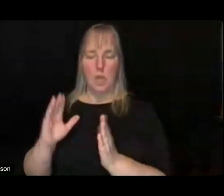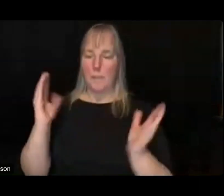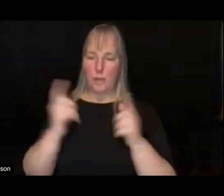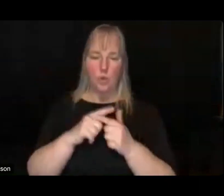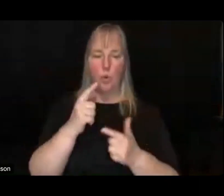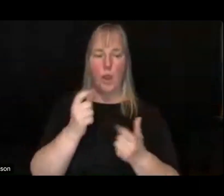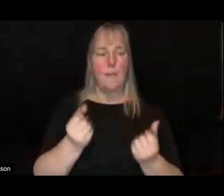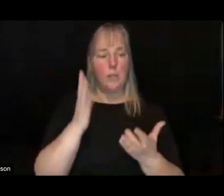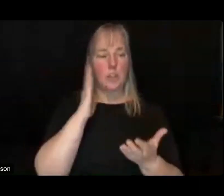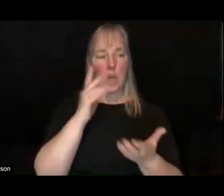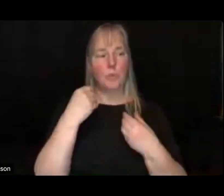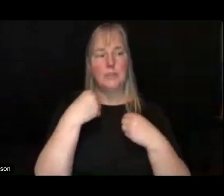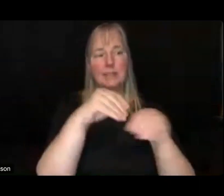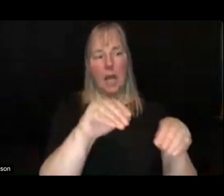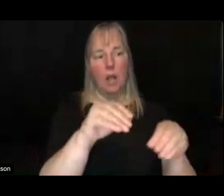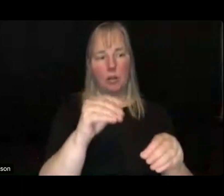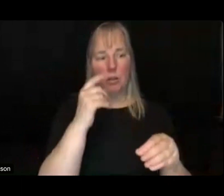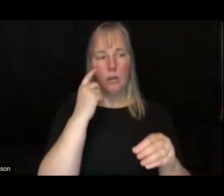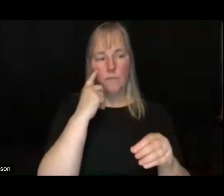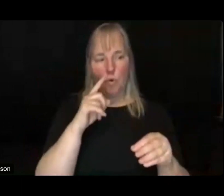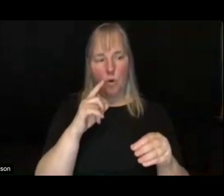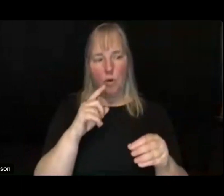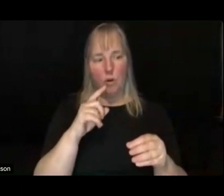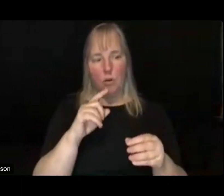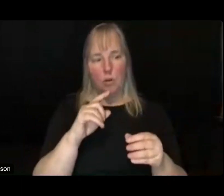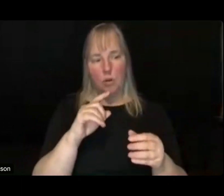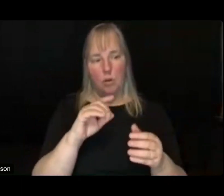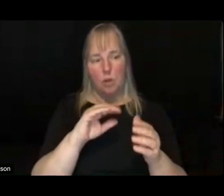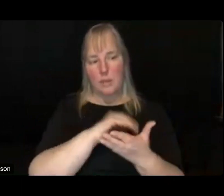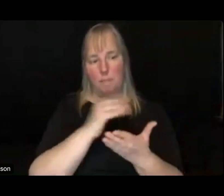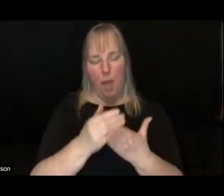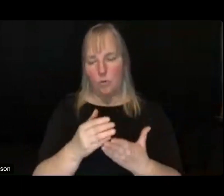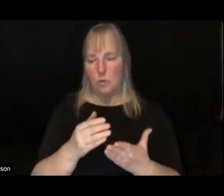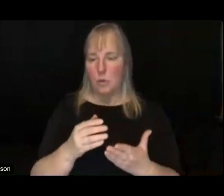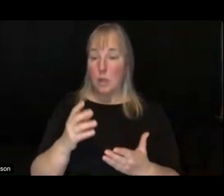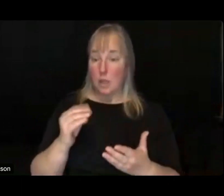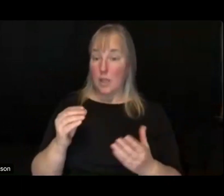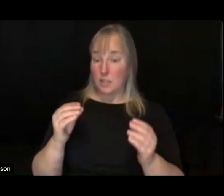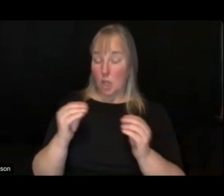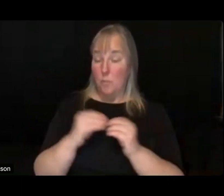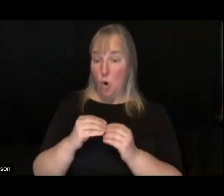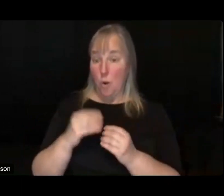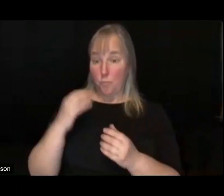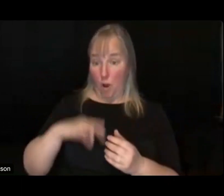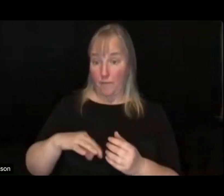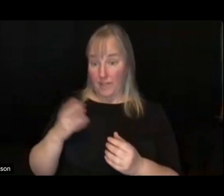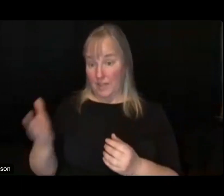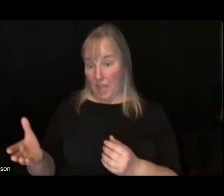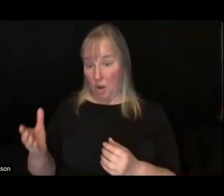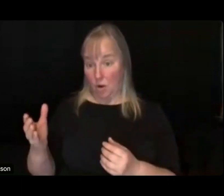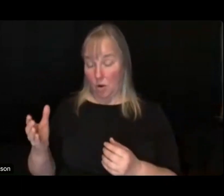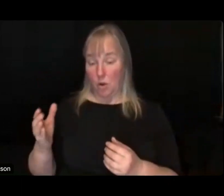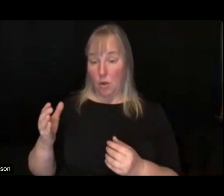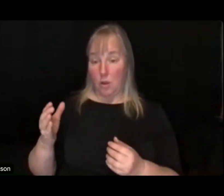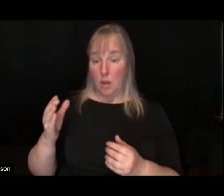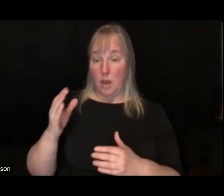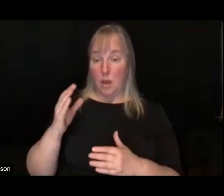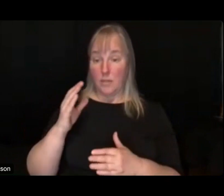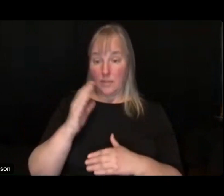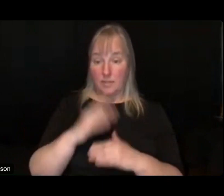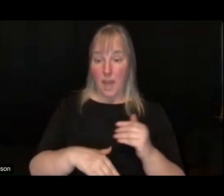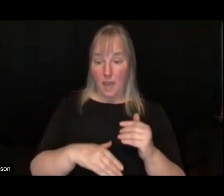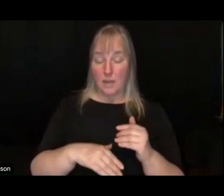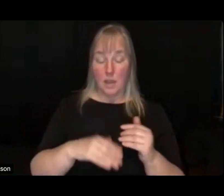it than the cost of developing the house? I don't know the answer to that. I do know